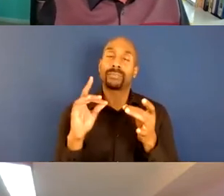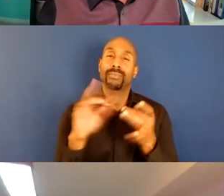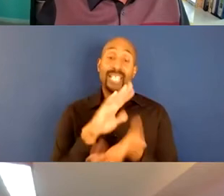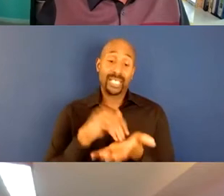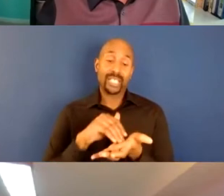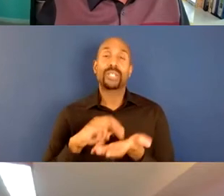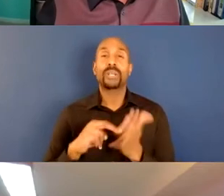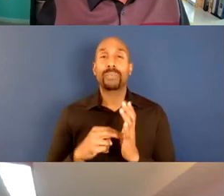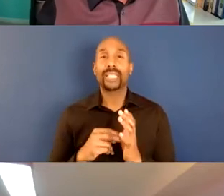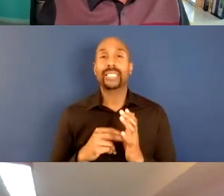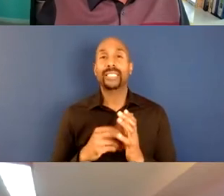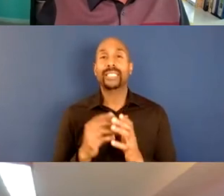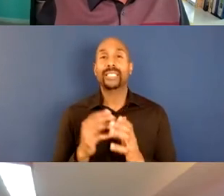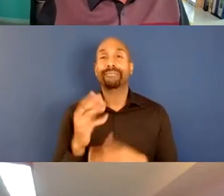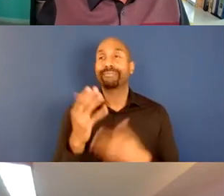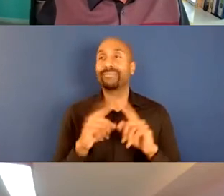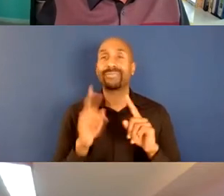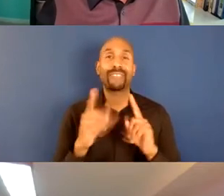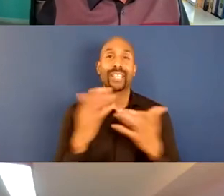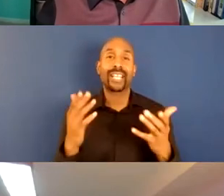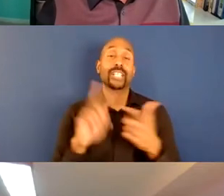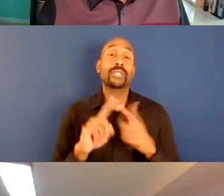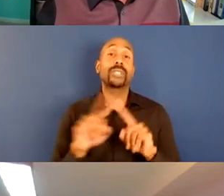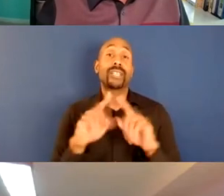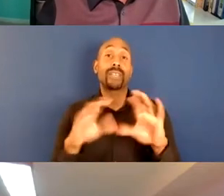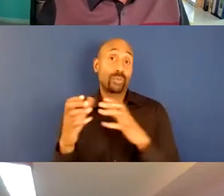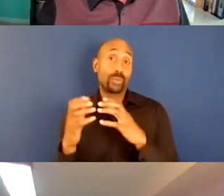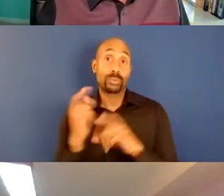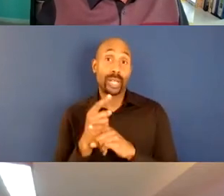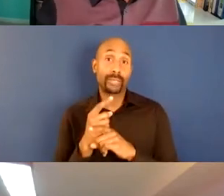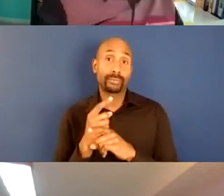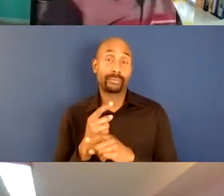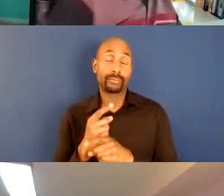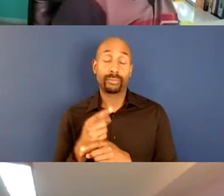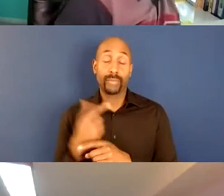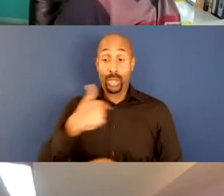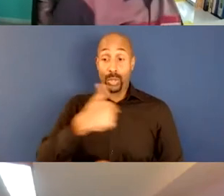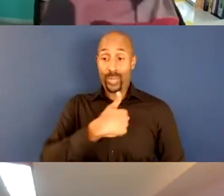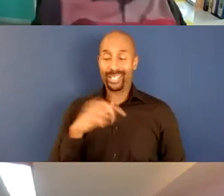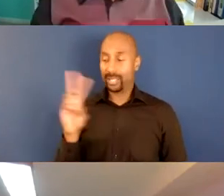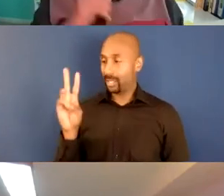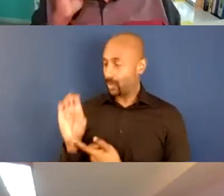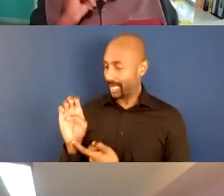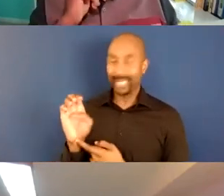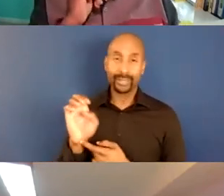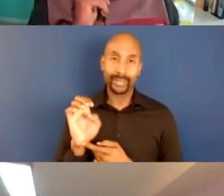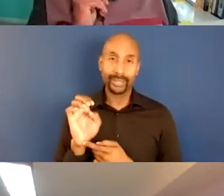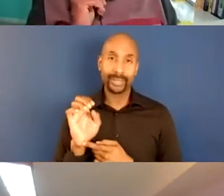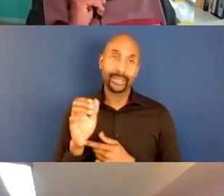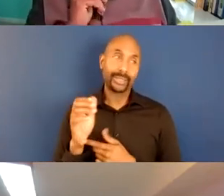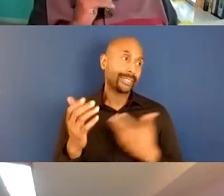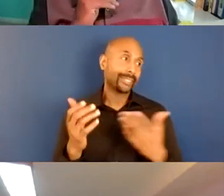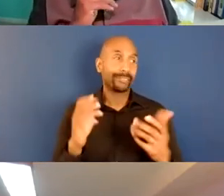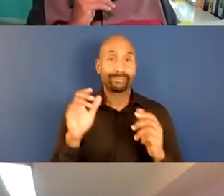we can make a decision, and that we is tricky, right? I mean, I could be talking about different groups in that. We